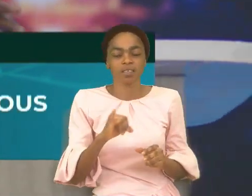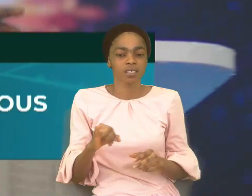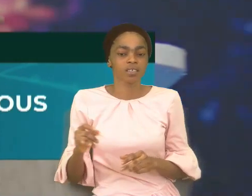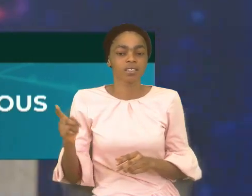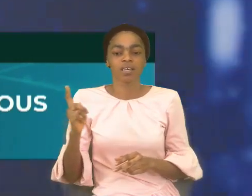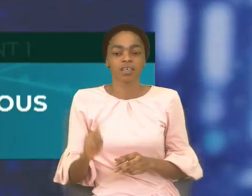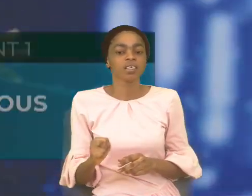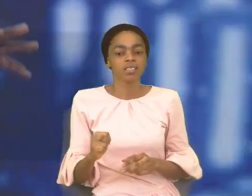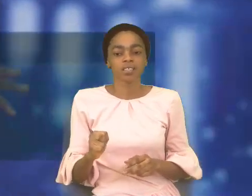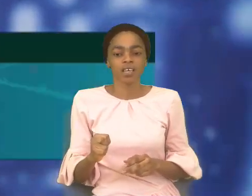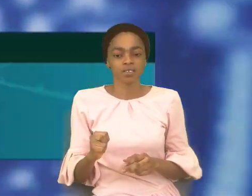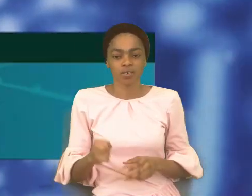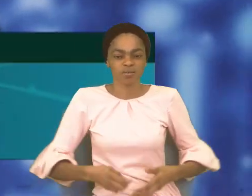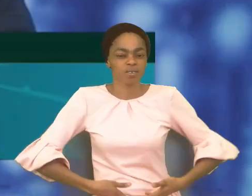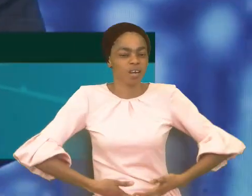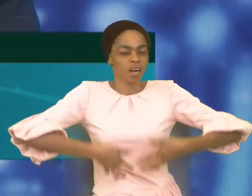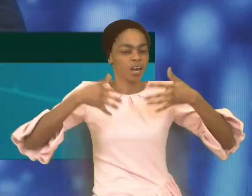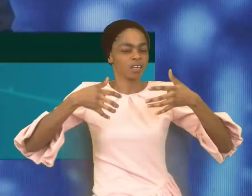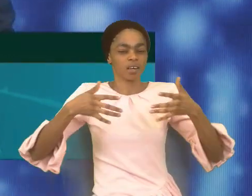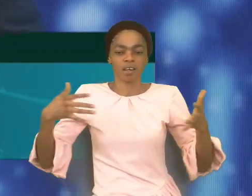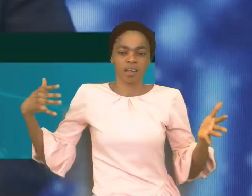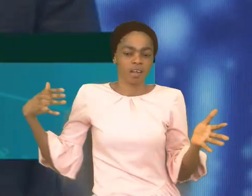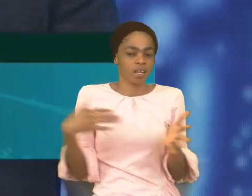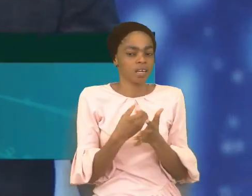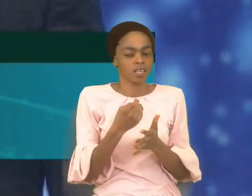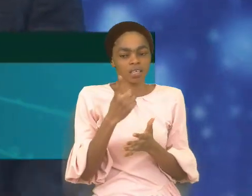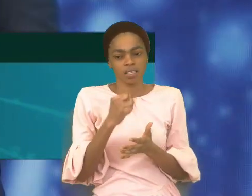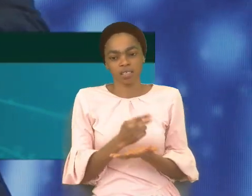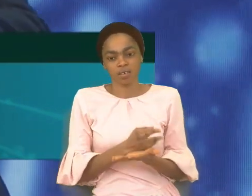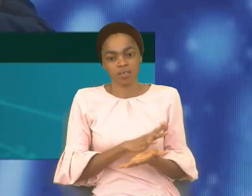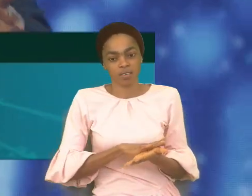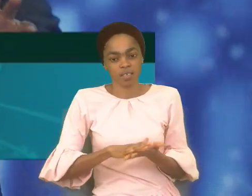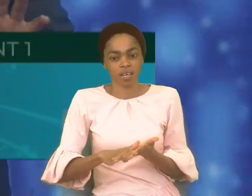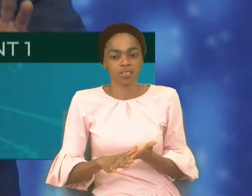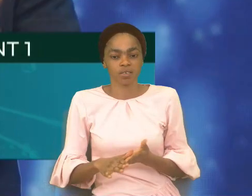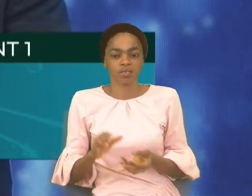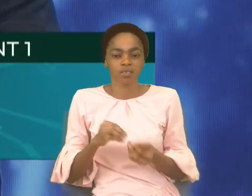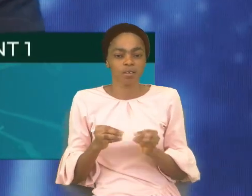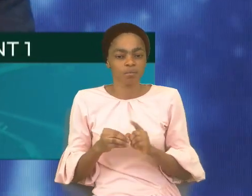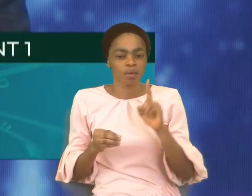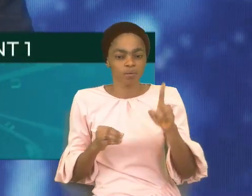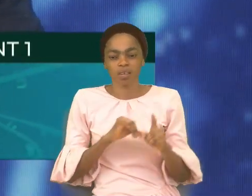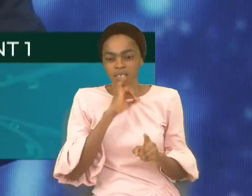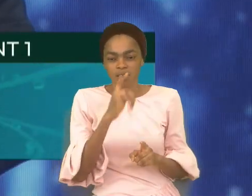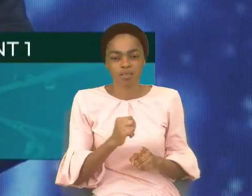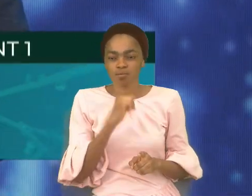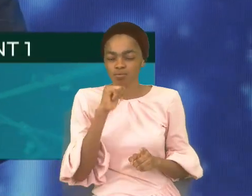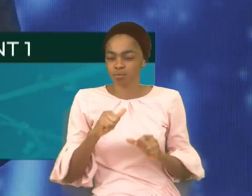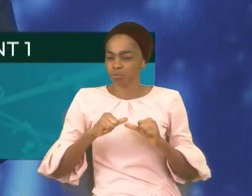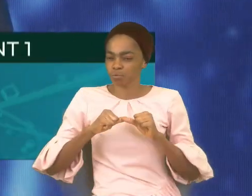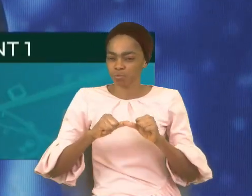the inconsistency of the religious. Have you noticed how Nebuchadnezzar was